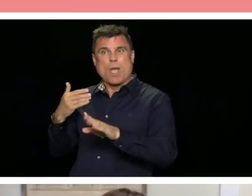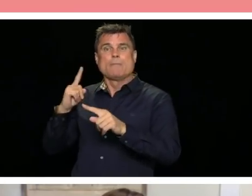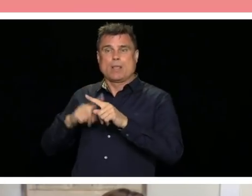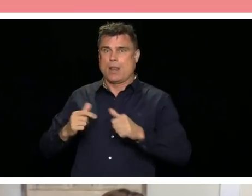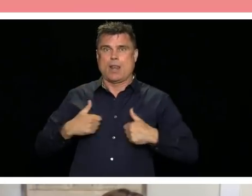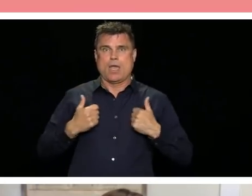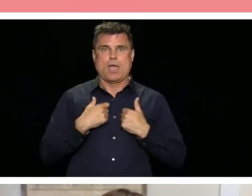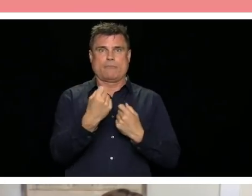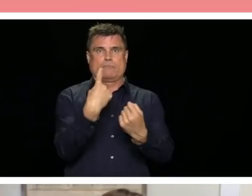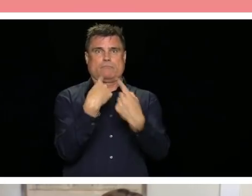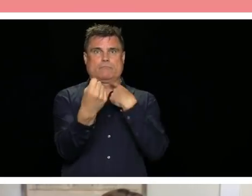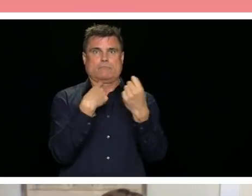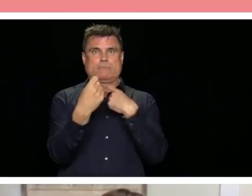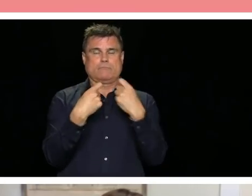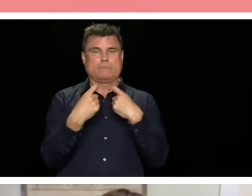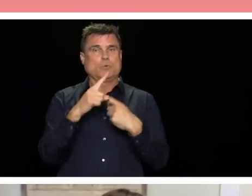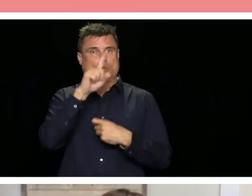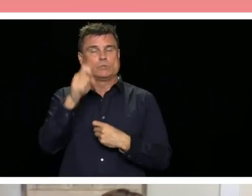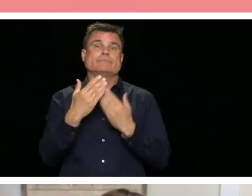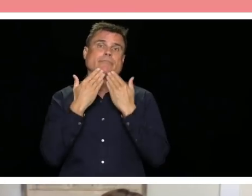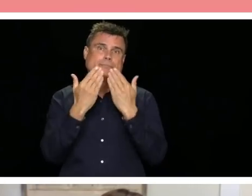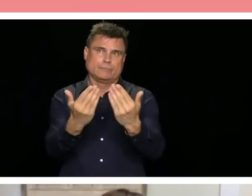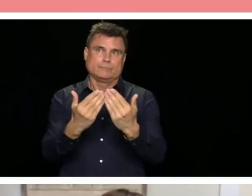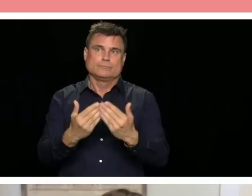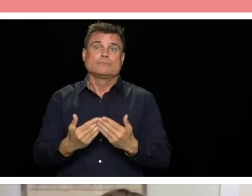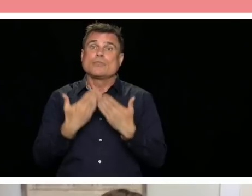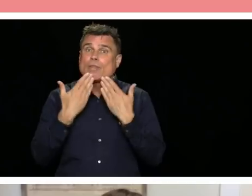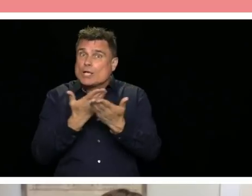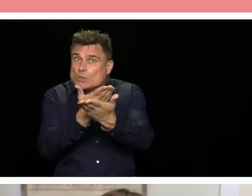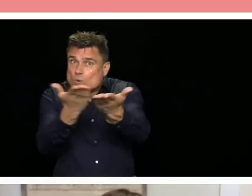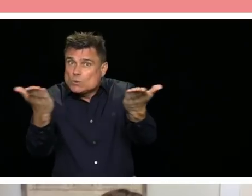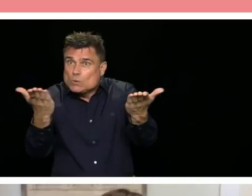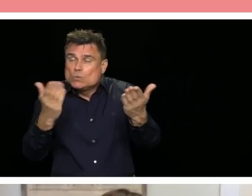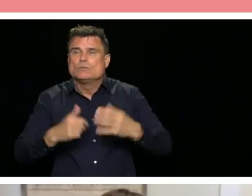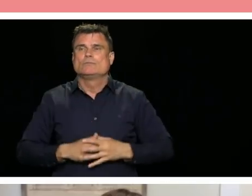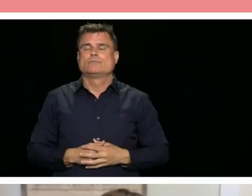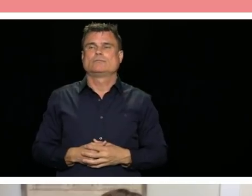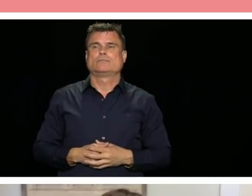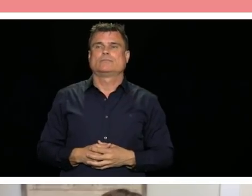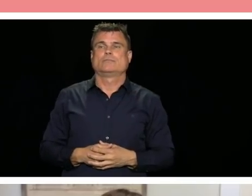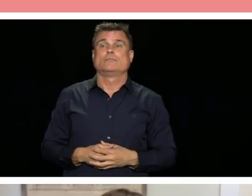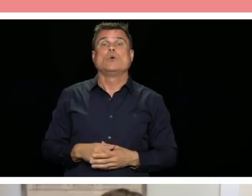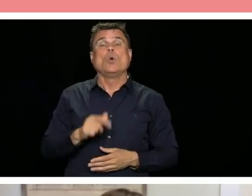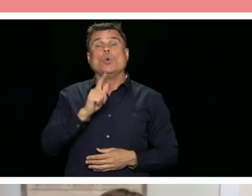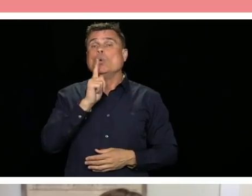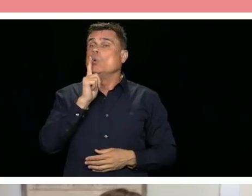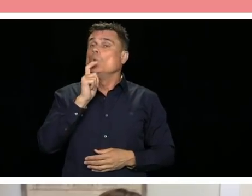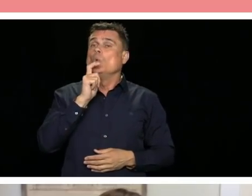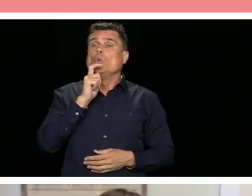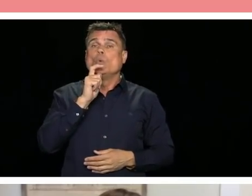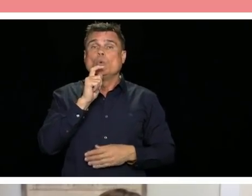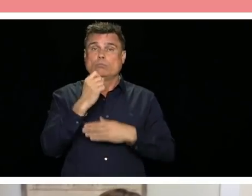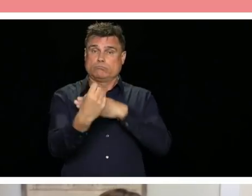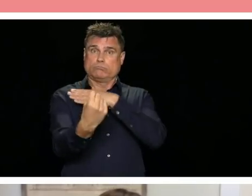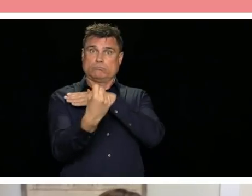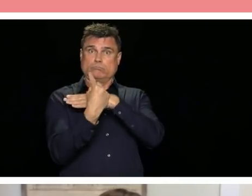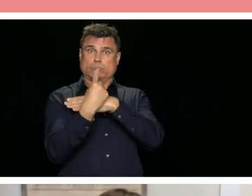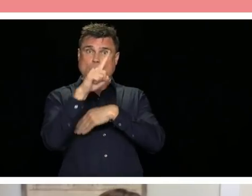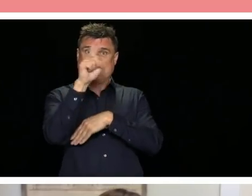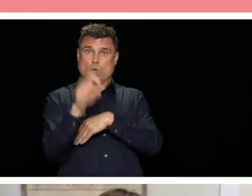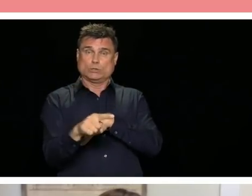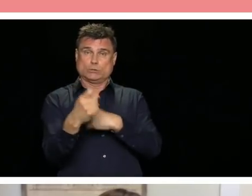to each and every one of you who submitted a question today and to all of you who joined us for